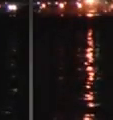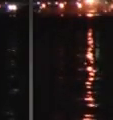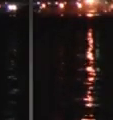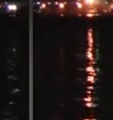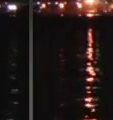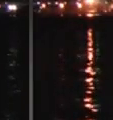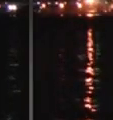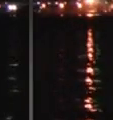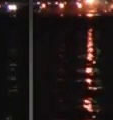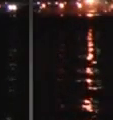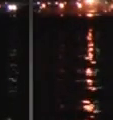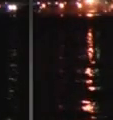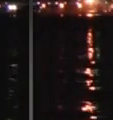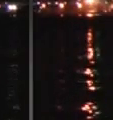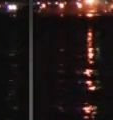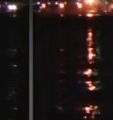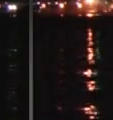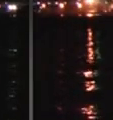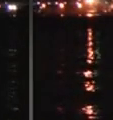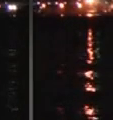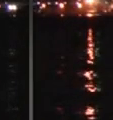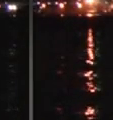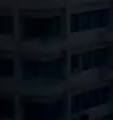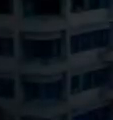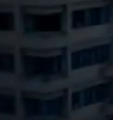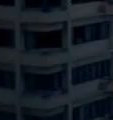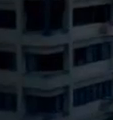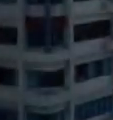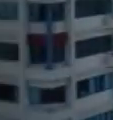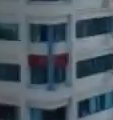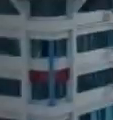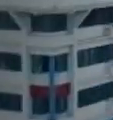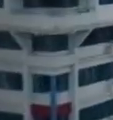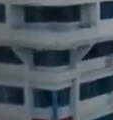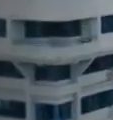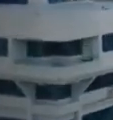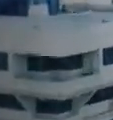And Angie joins us now with the latest in weather.